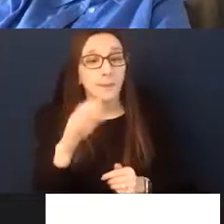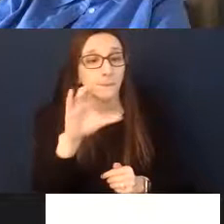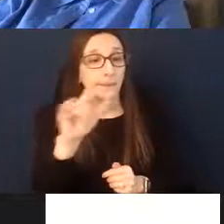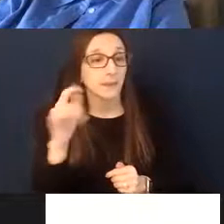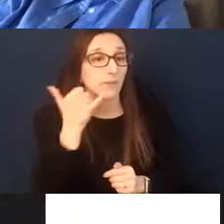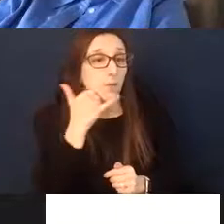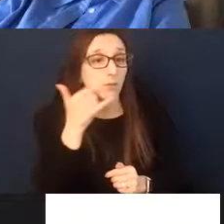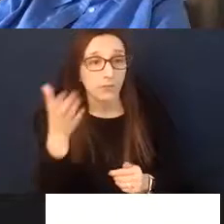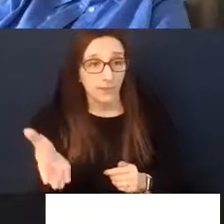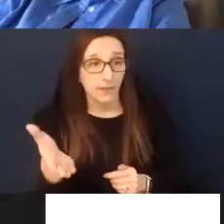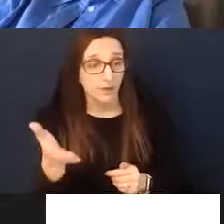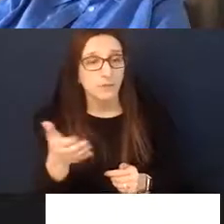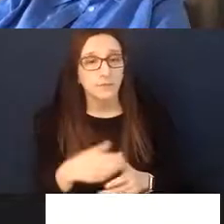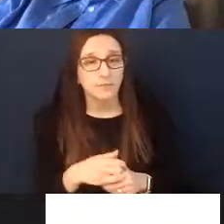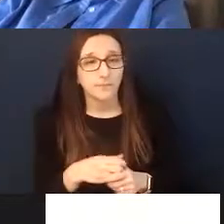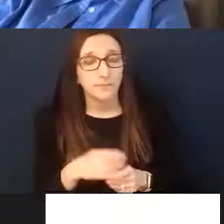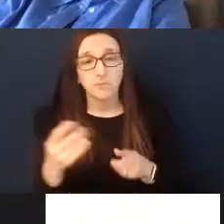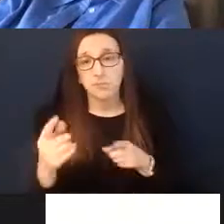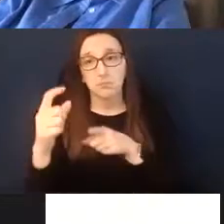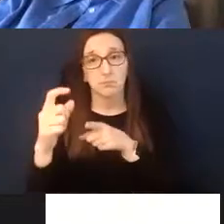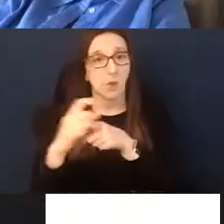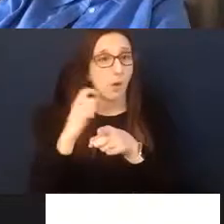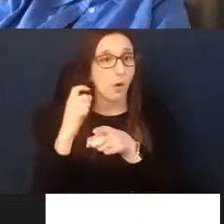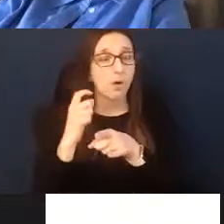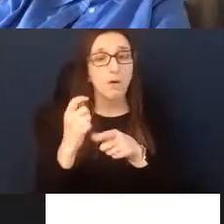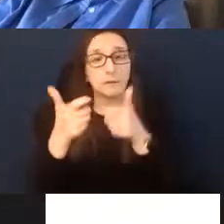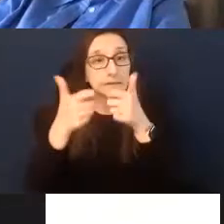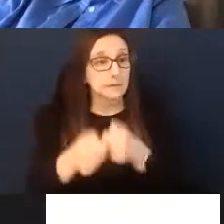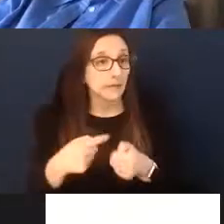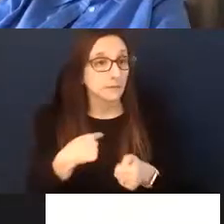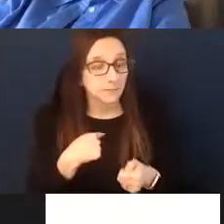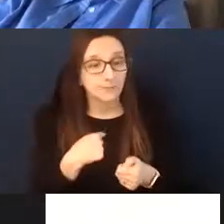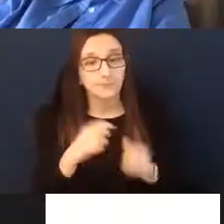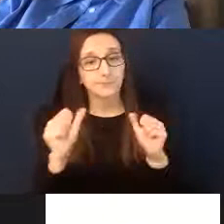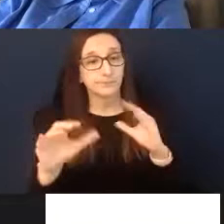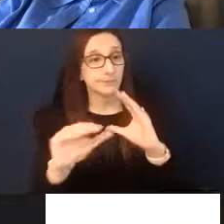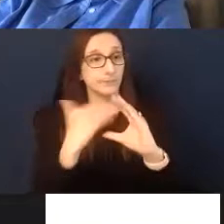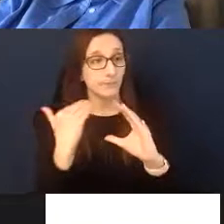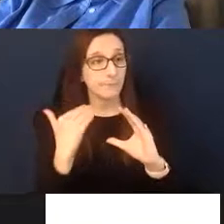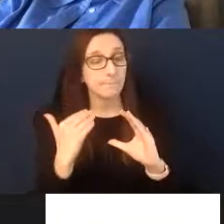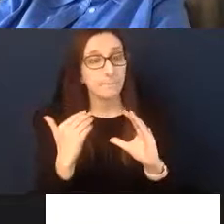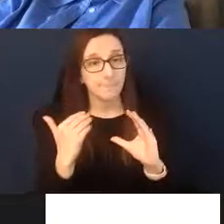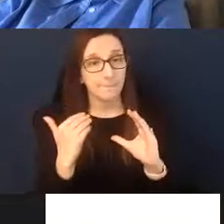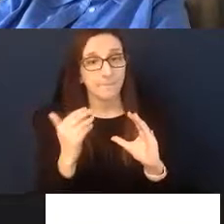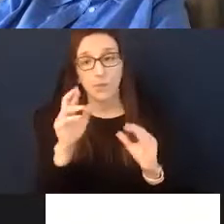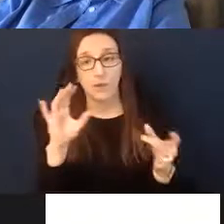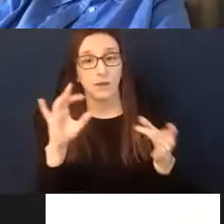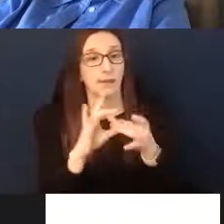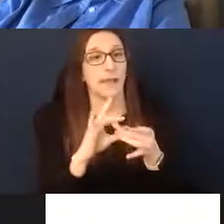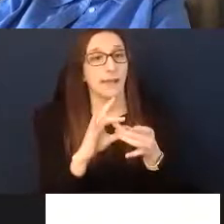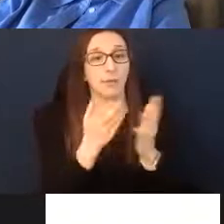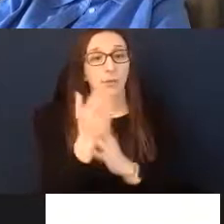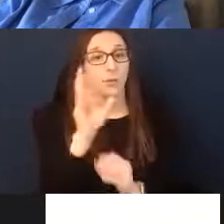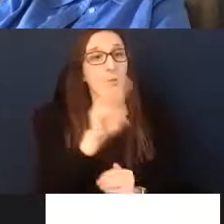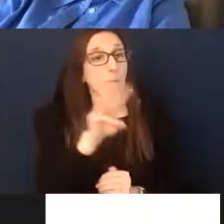on the screen. You can call or text me. You can also email me or connect with me through my